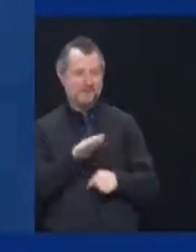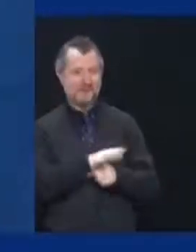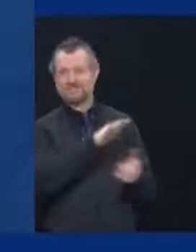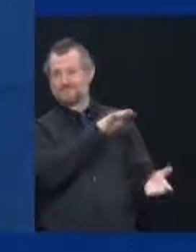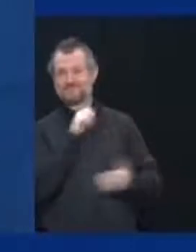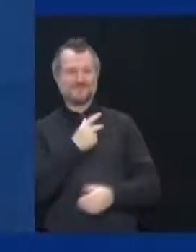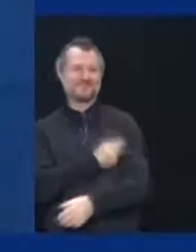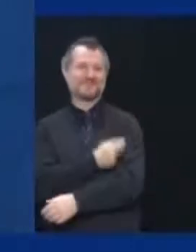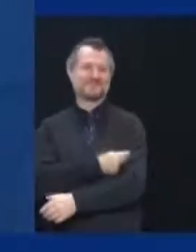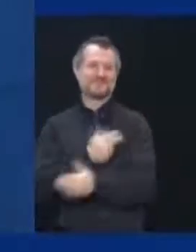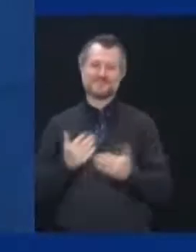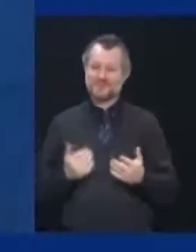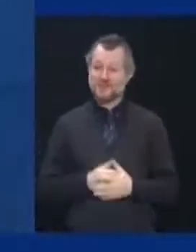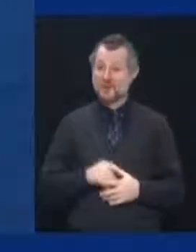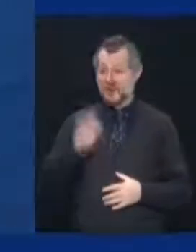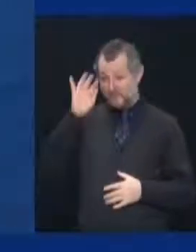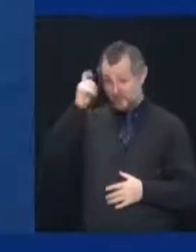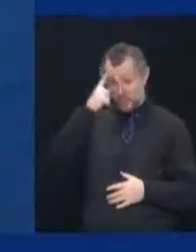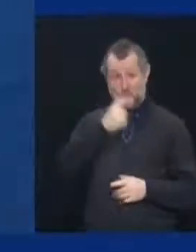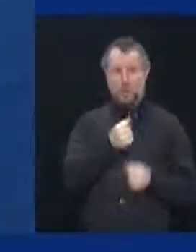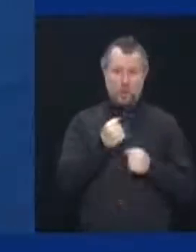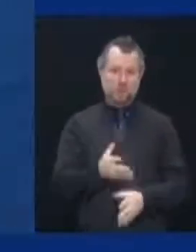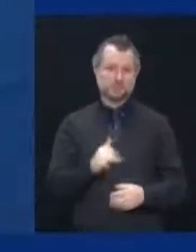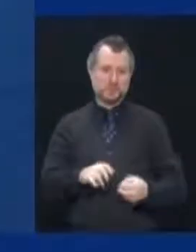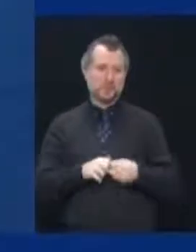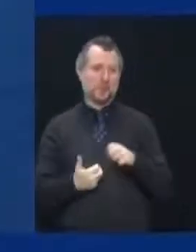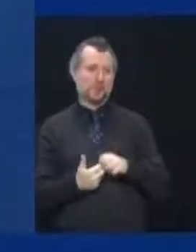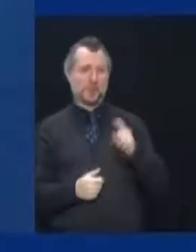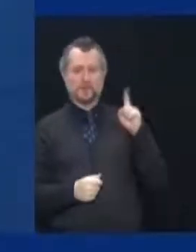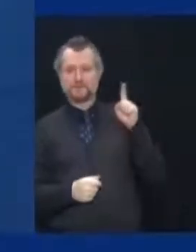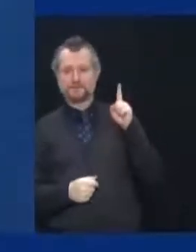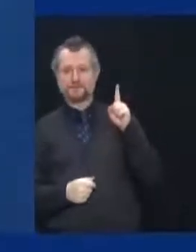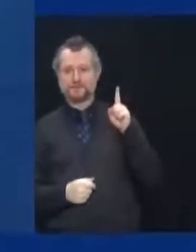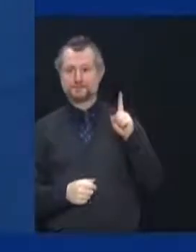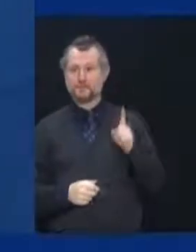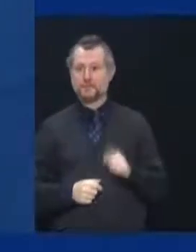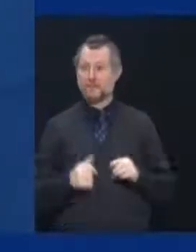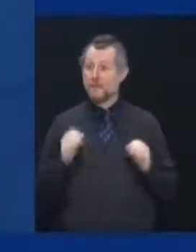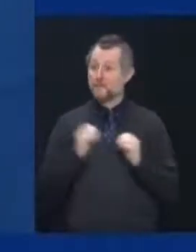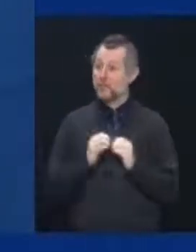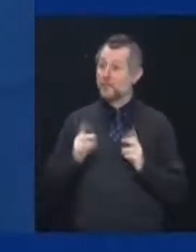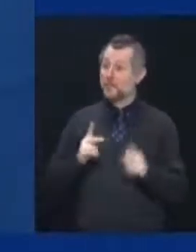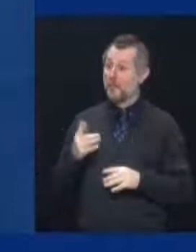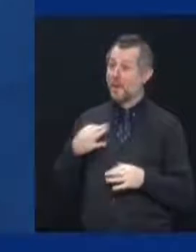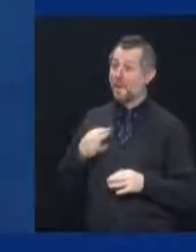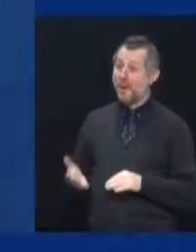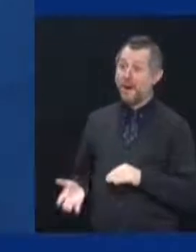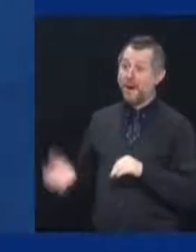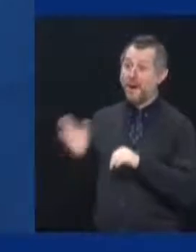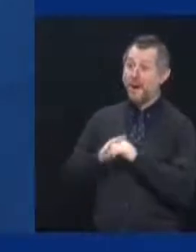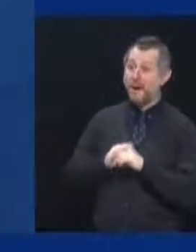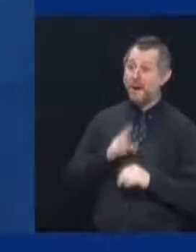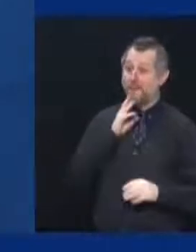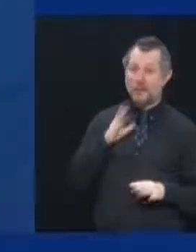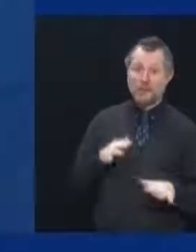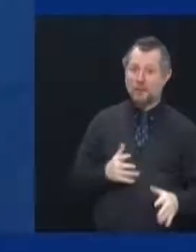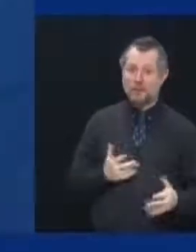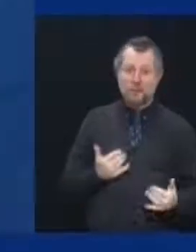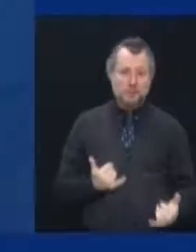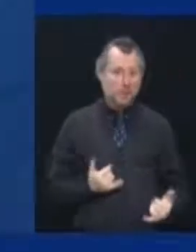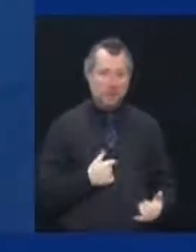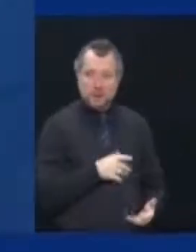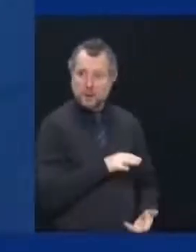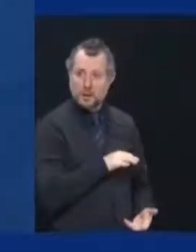government creates this situation where you have the floodgates opened and a syringe at